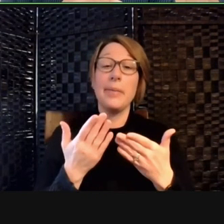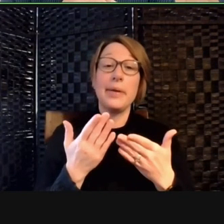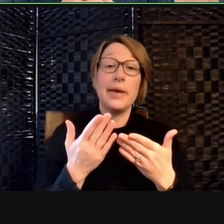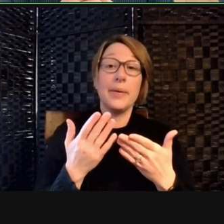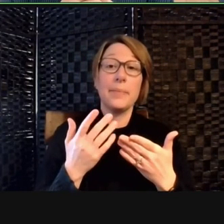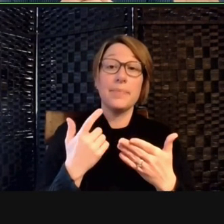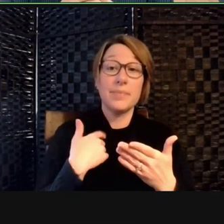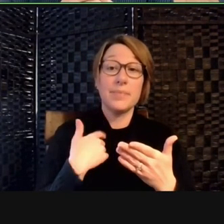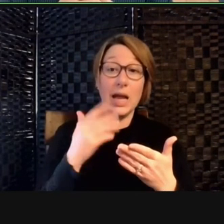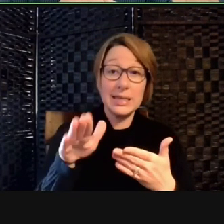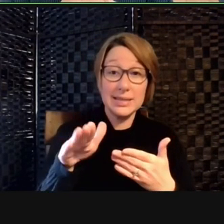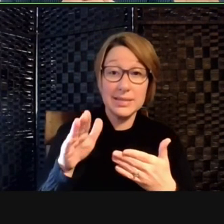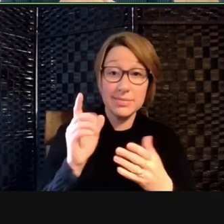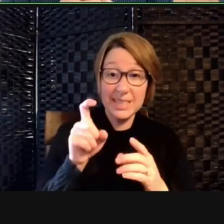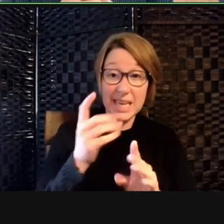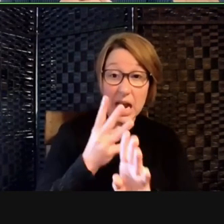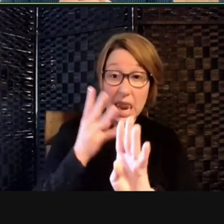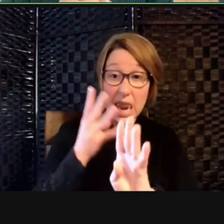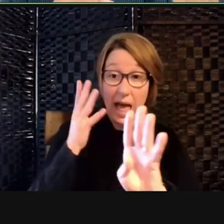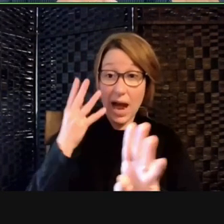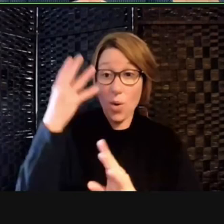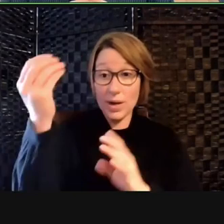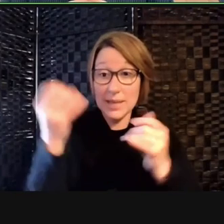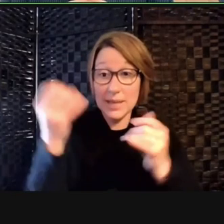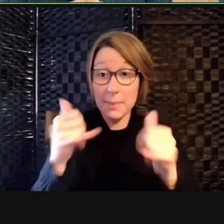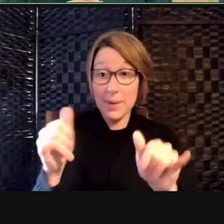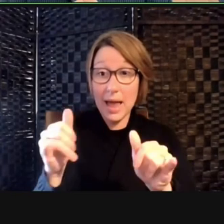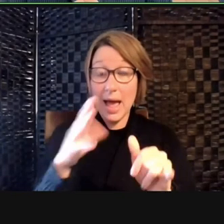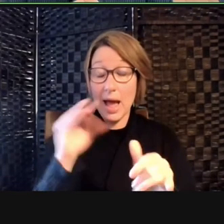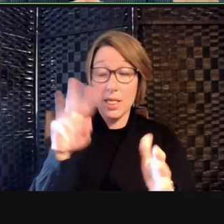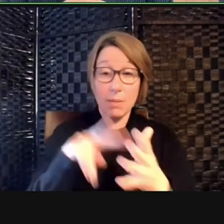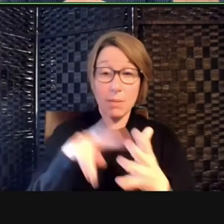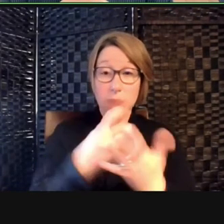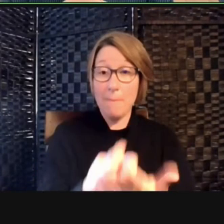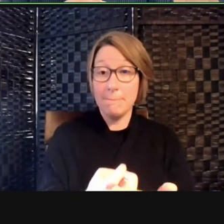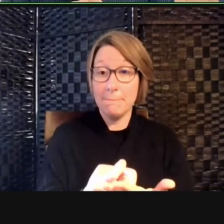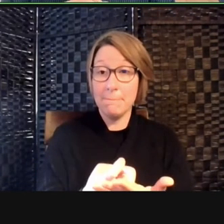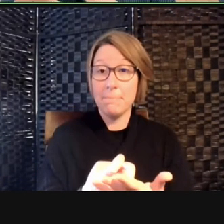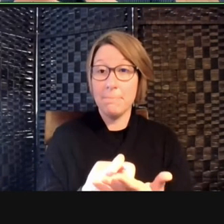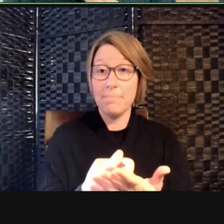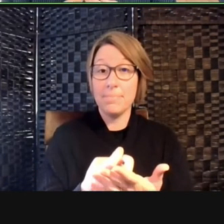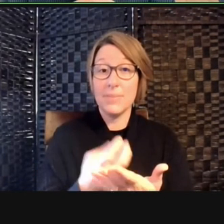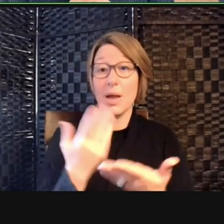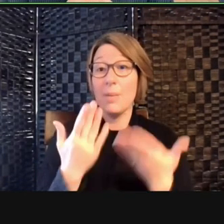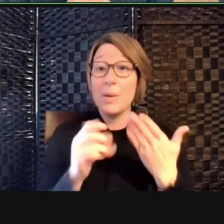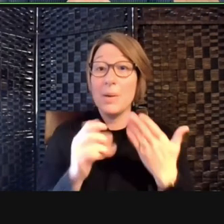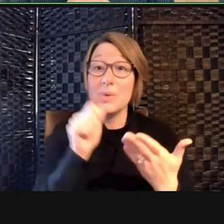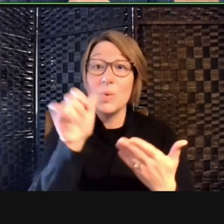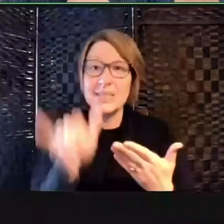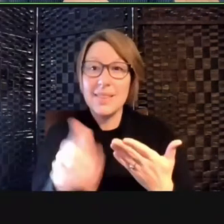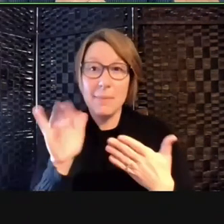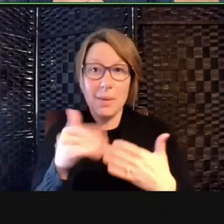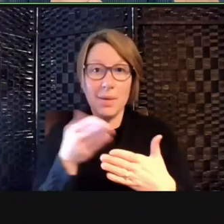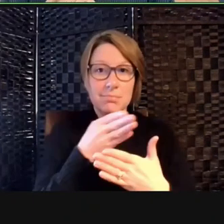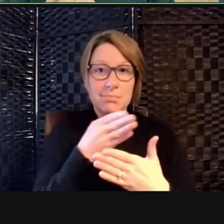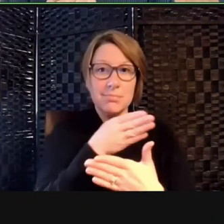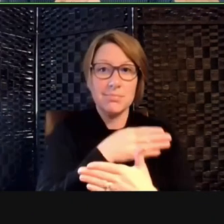get in line to go out to recess and they dropped to the floor. But maybe it wasn't that. Maybe it was one of these other